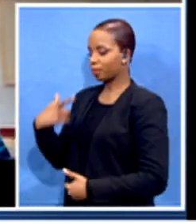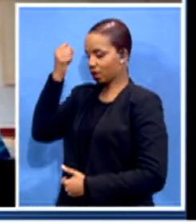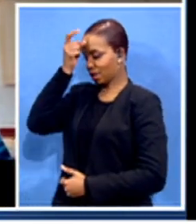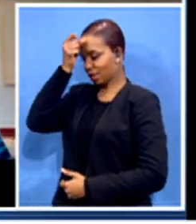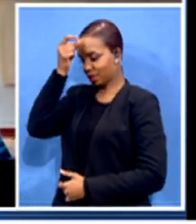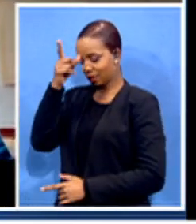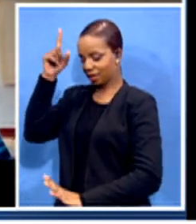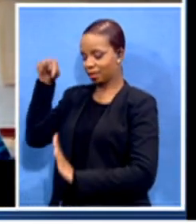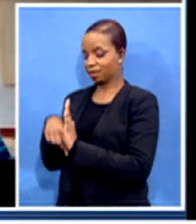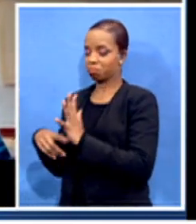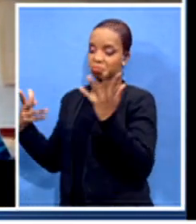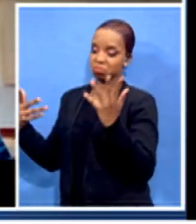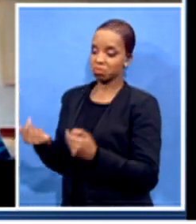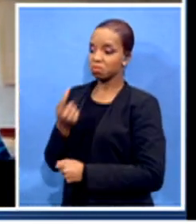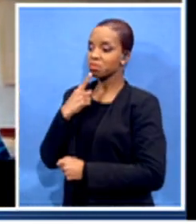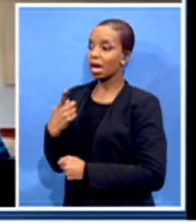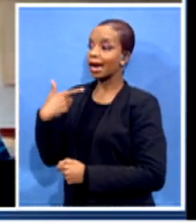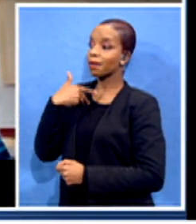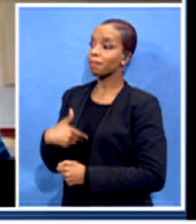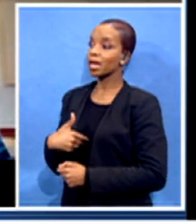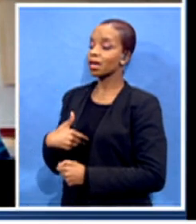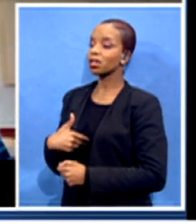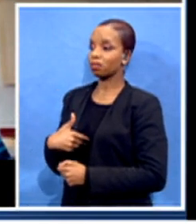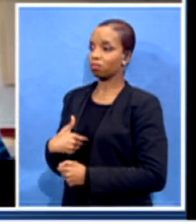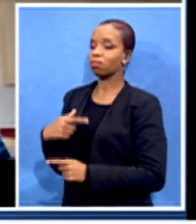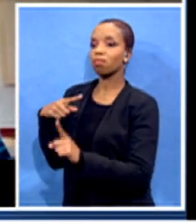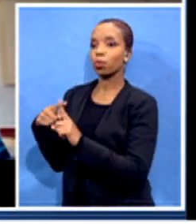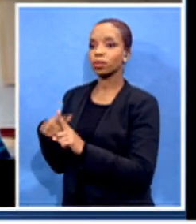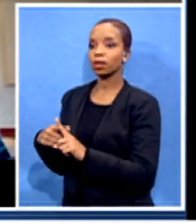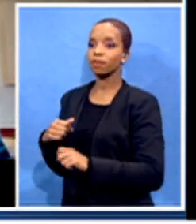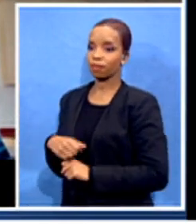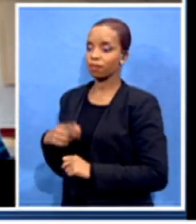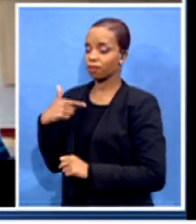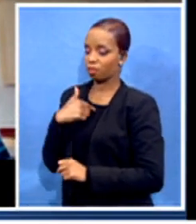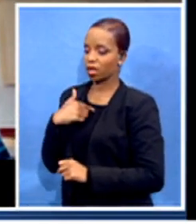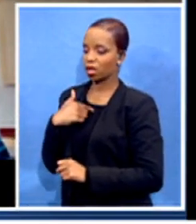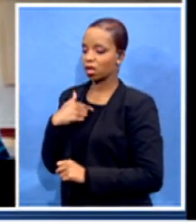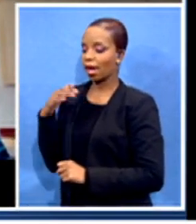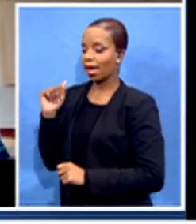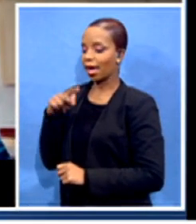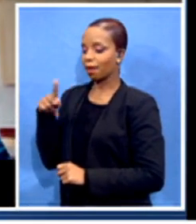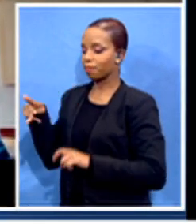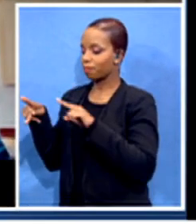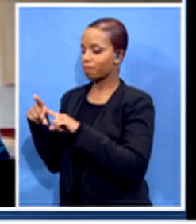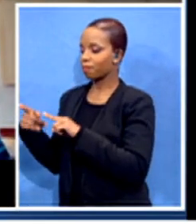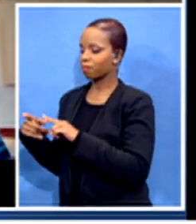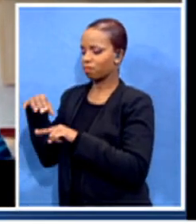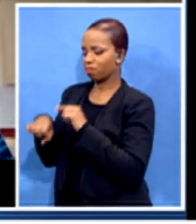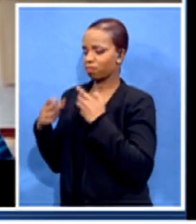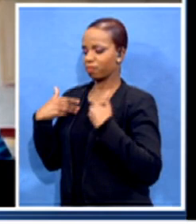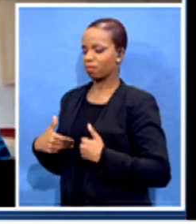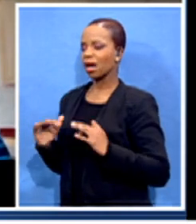if, for instance, I am COVID-19 positive, how does that app detect my status?